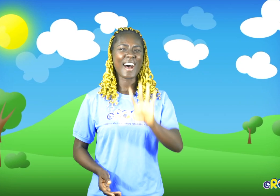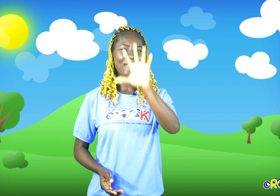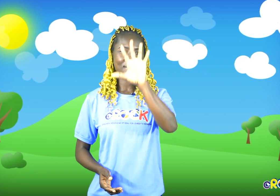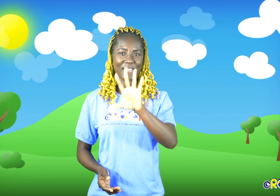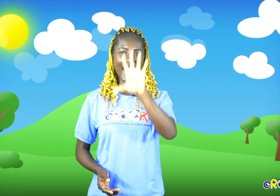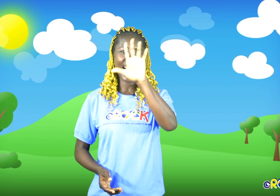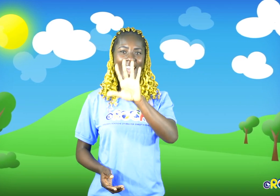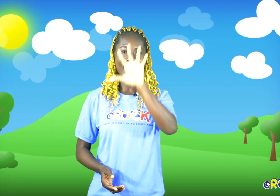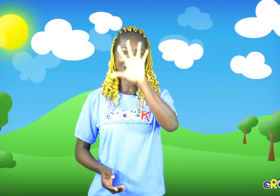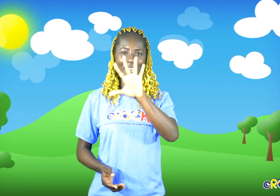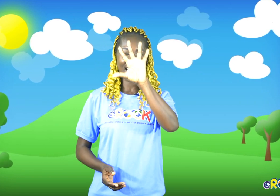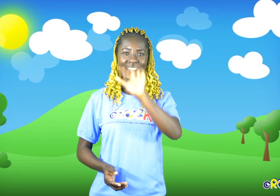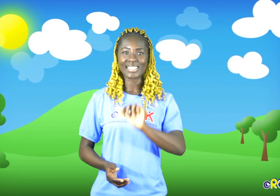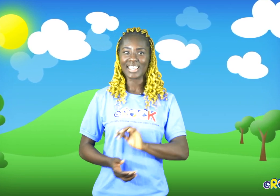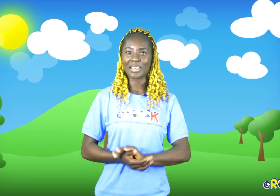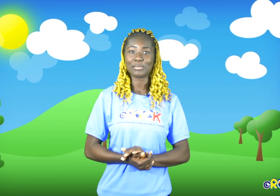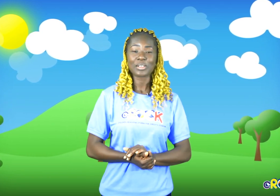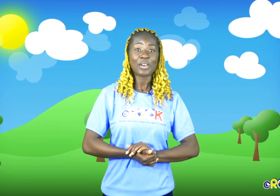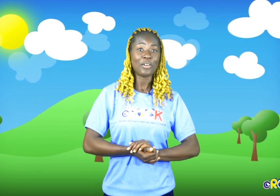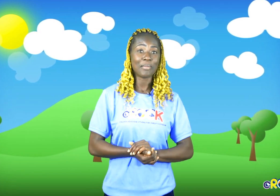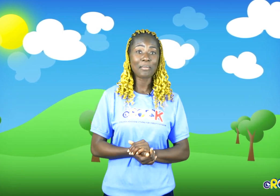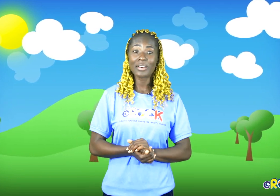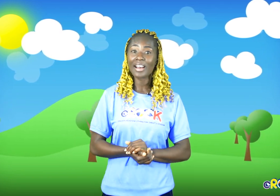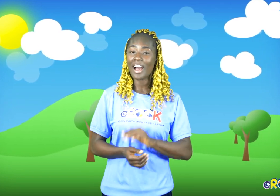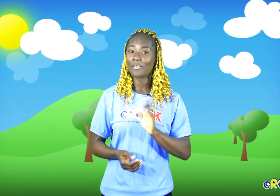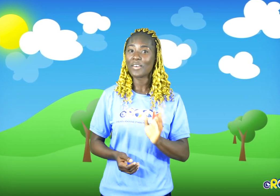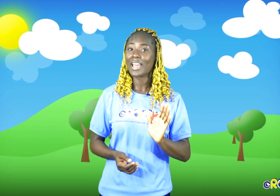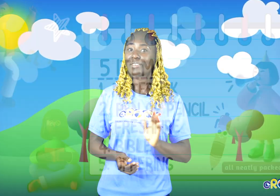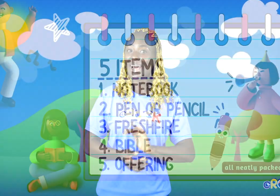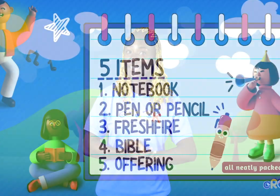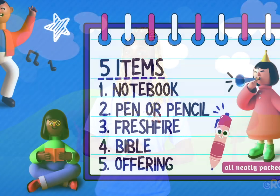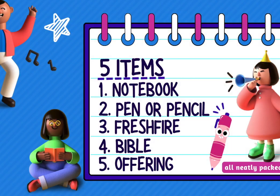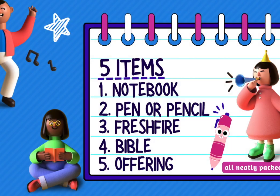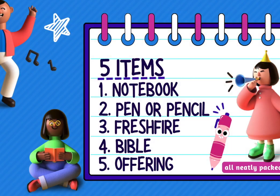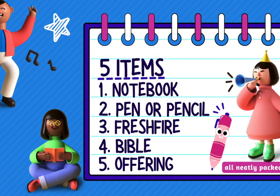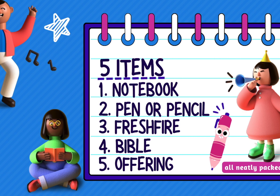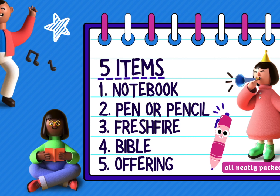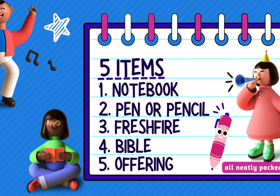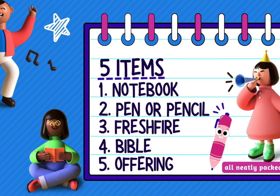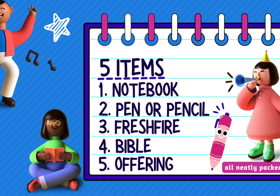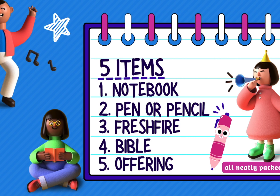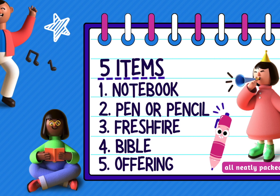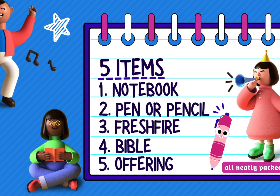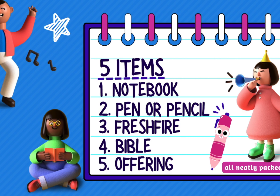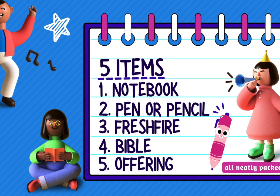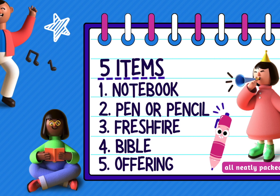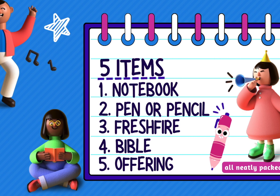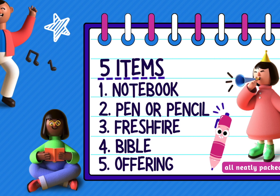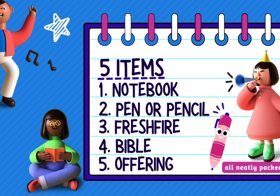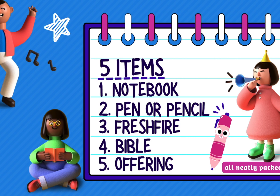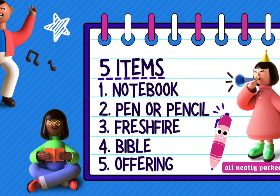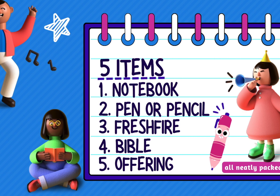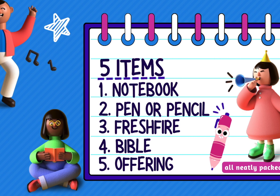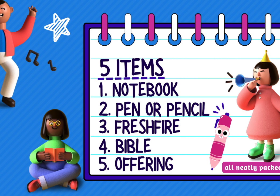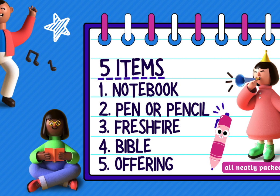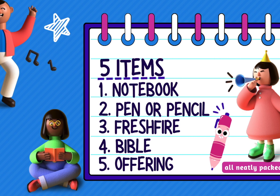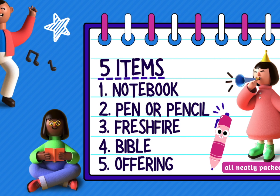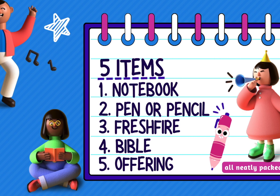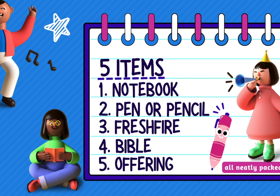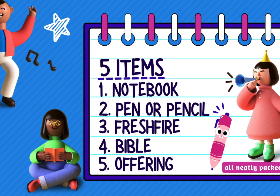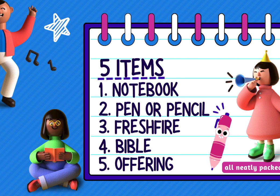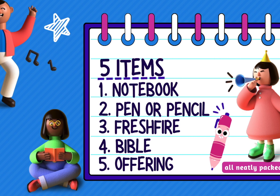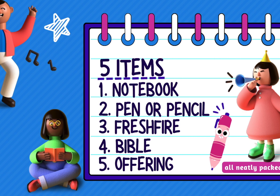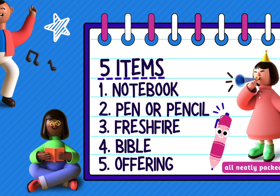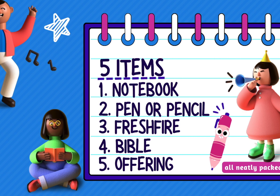through our five items. Remember, our five items are your Bible, a notebook,